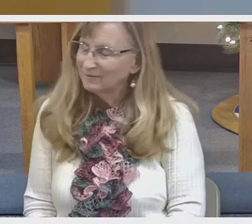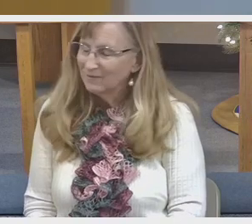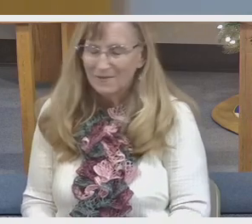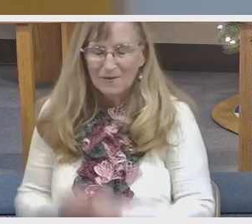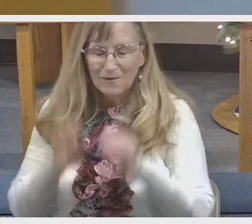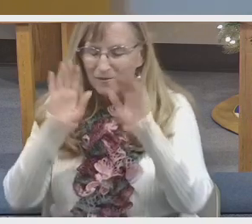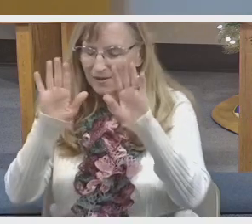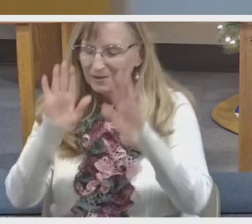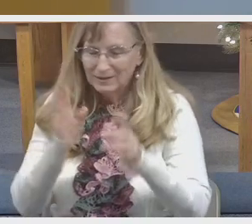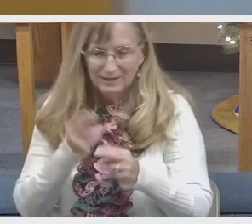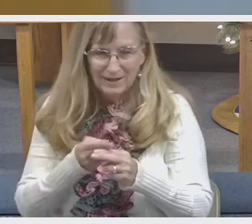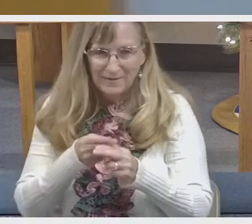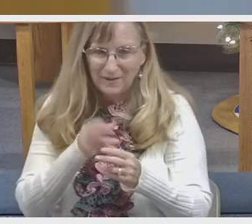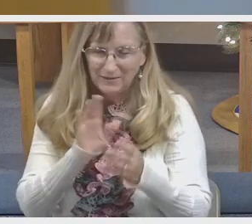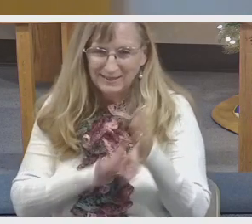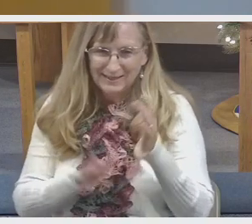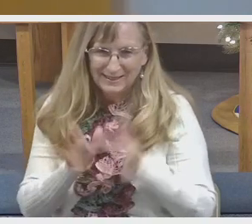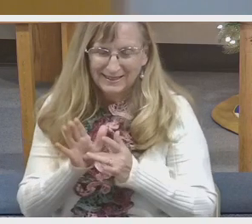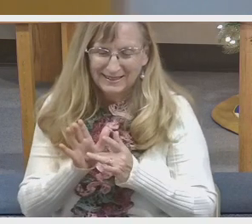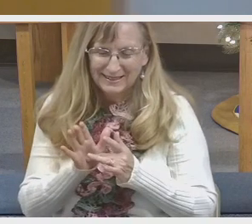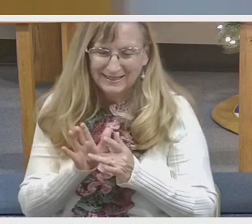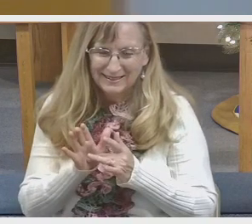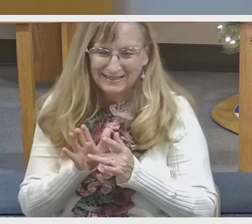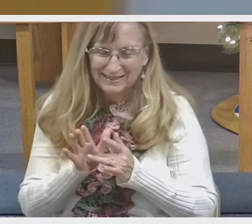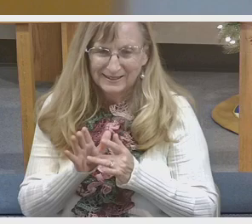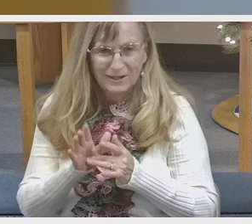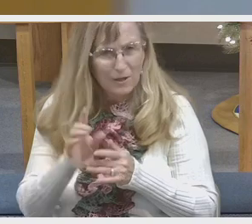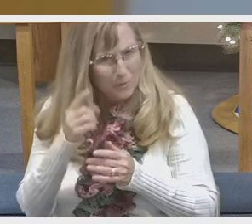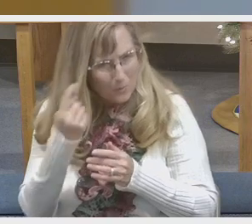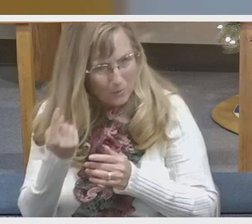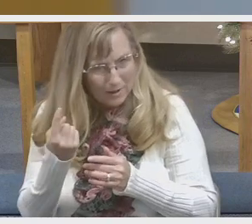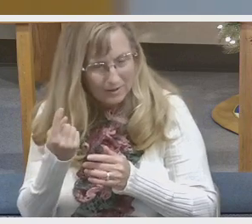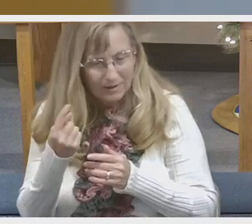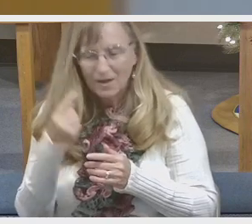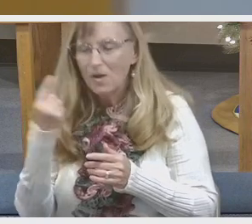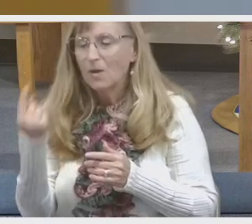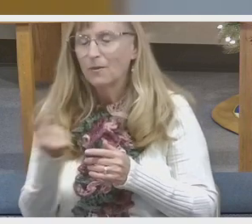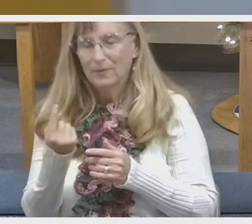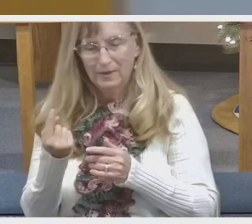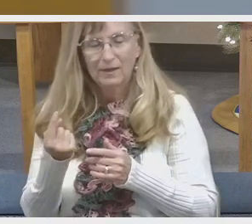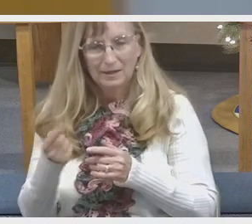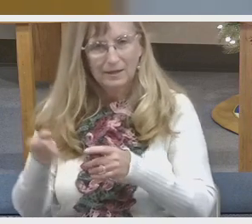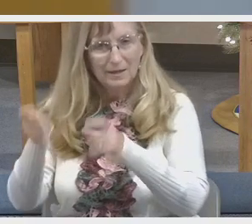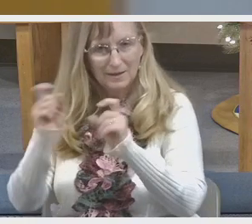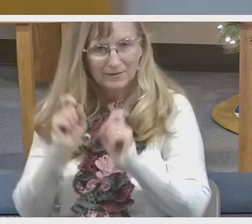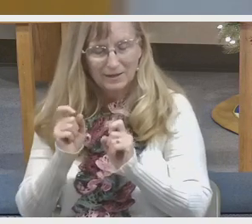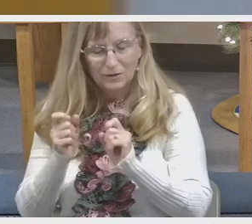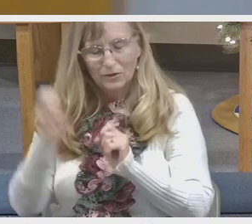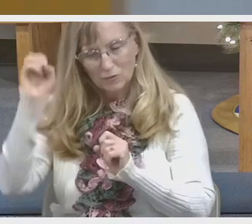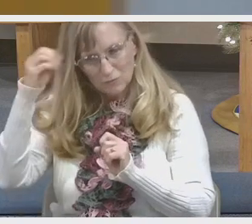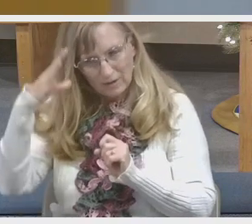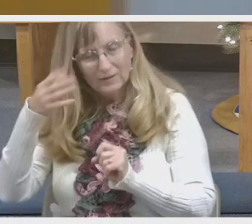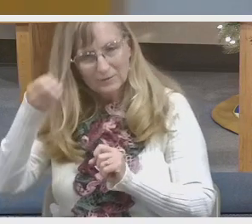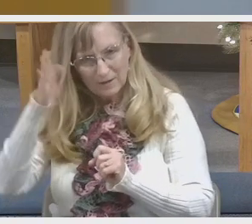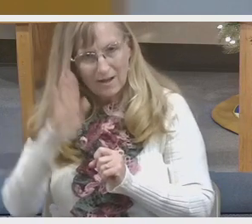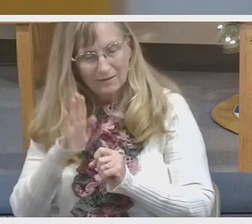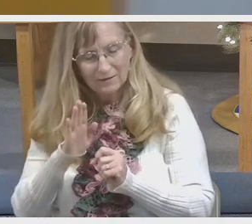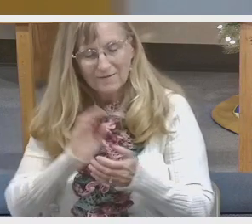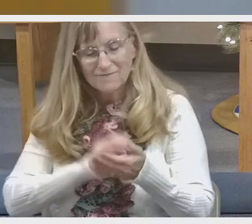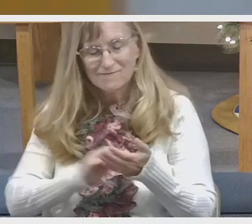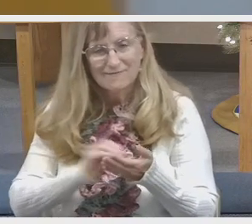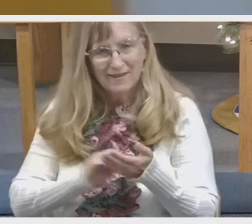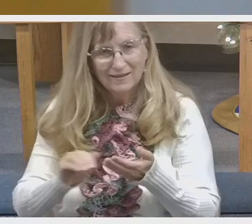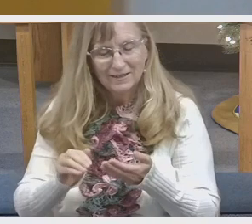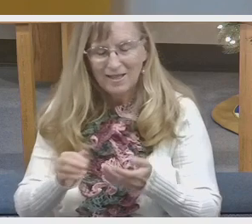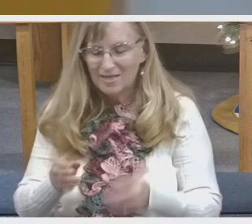Name of Jesus, the one who only and alone gives us the grace of God, forgiveness, life,